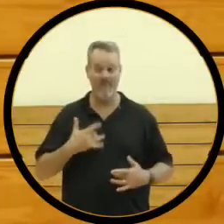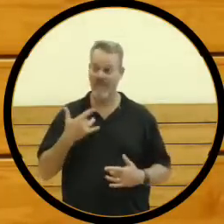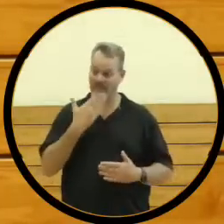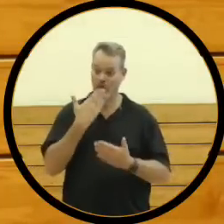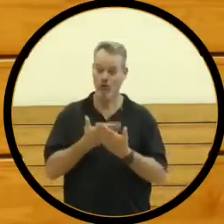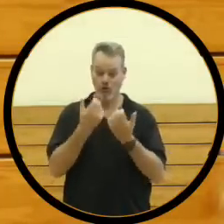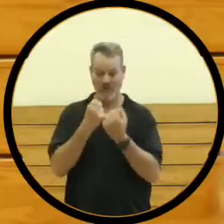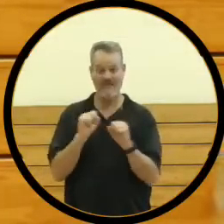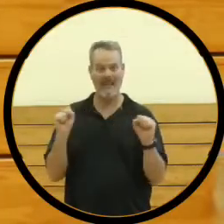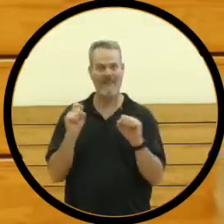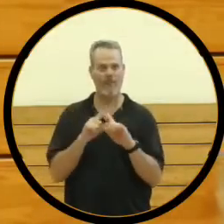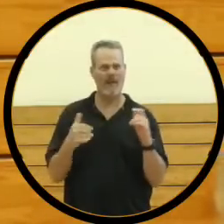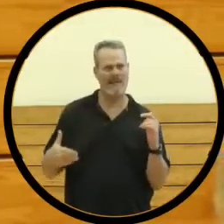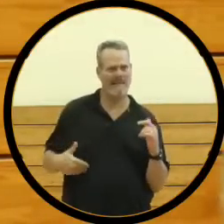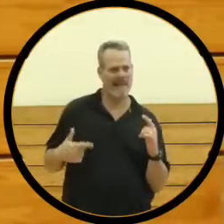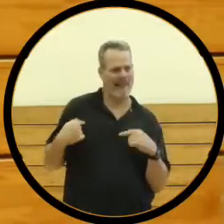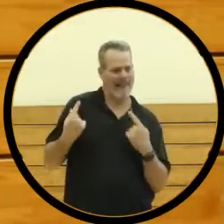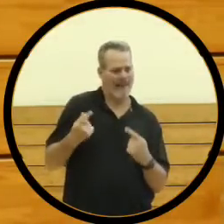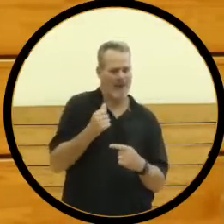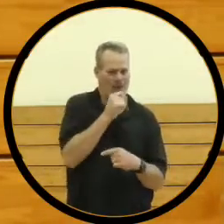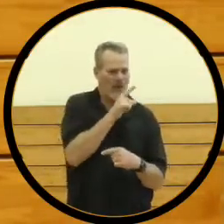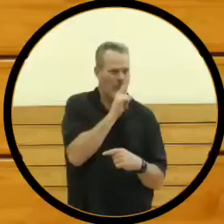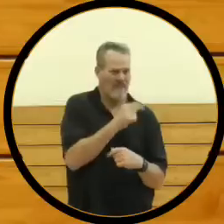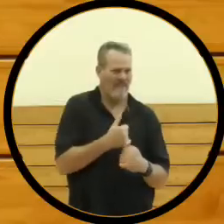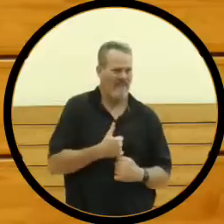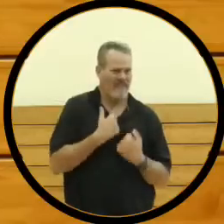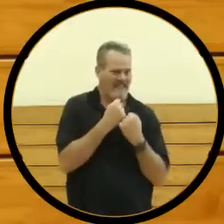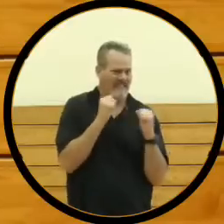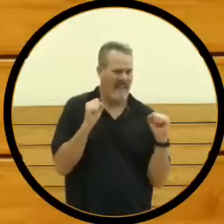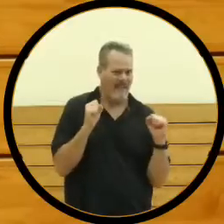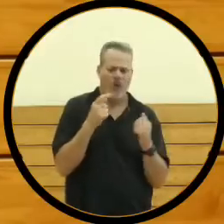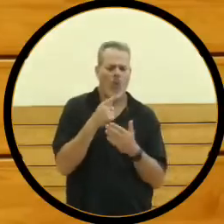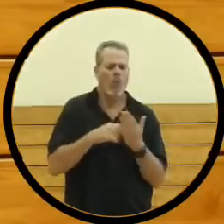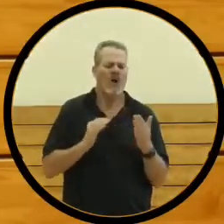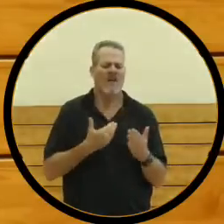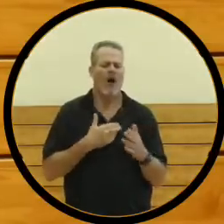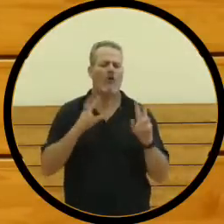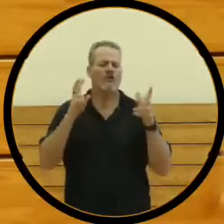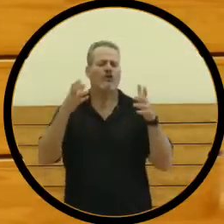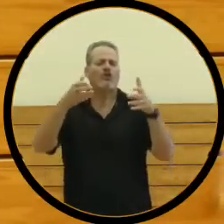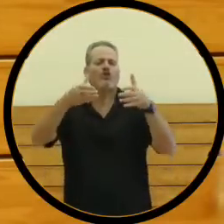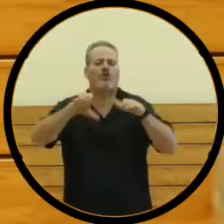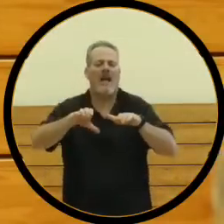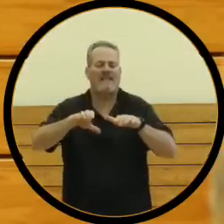So, what are our chances in Mauna Loa?